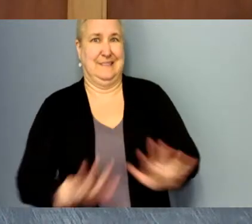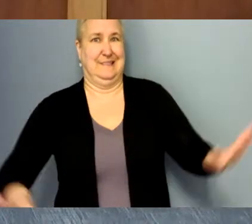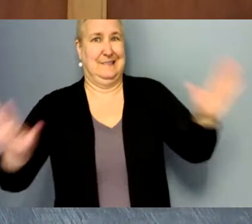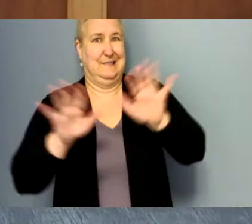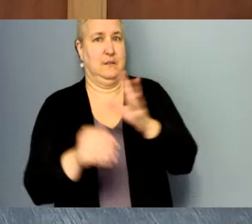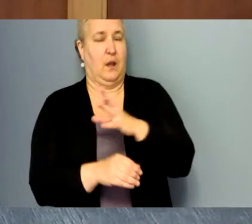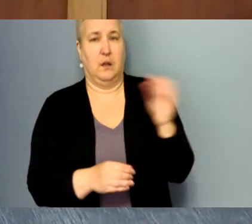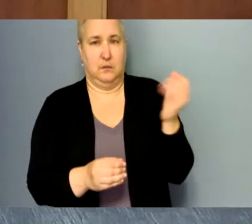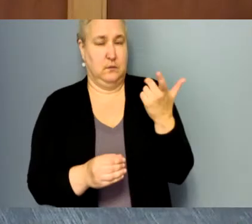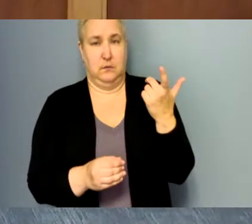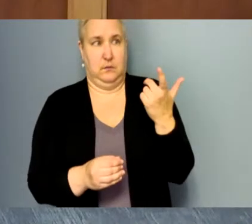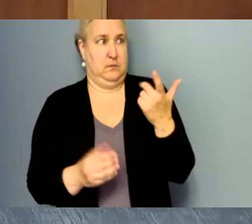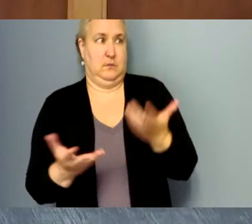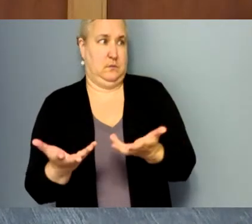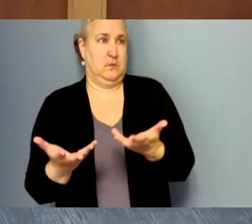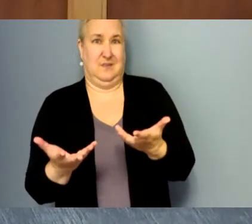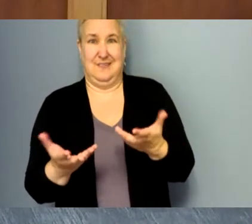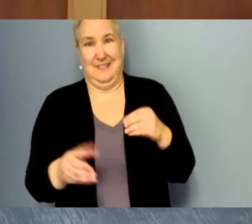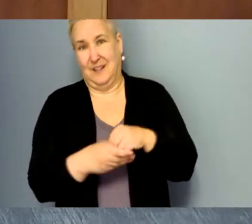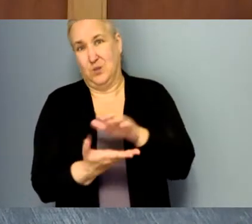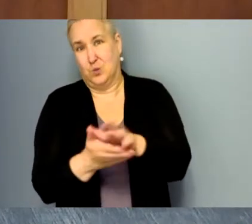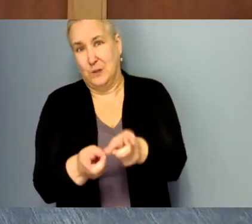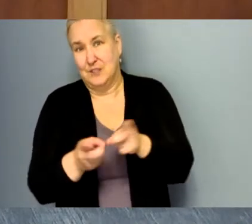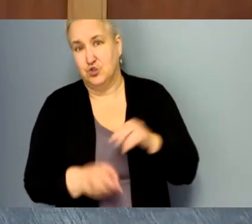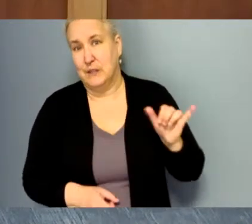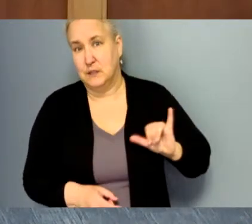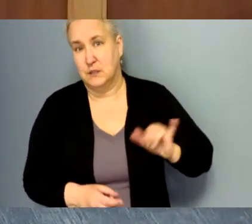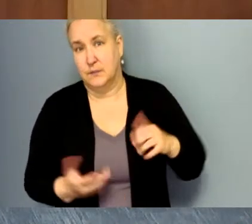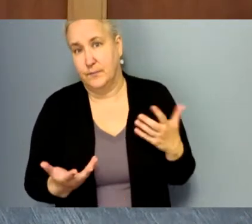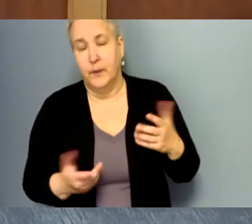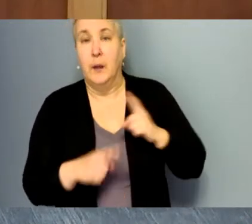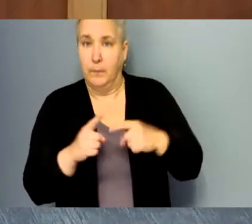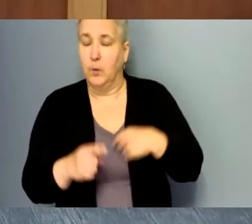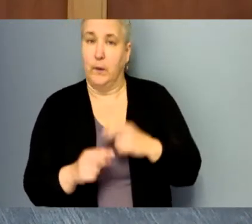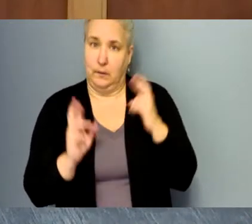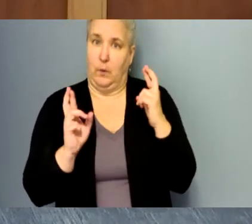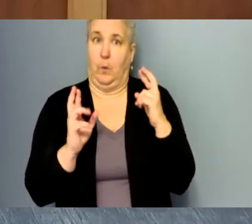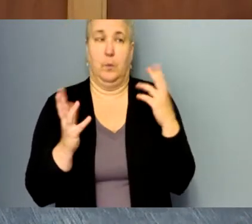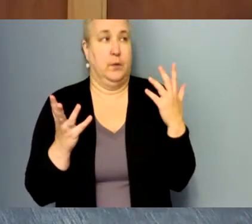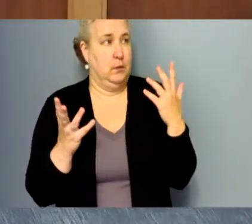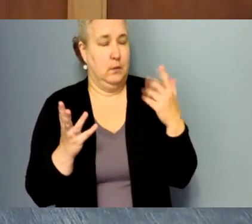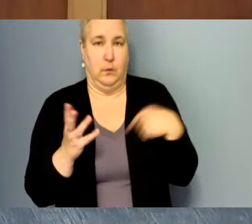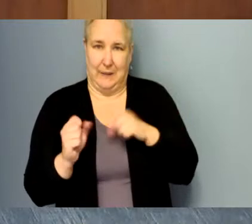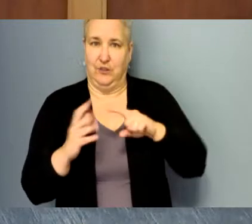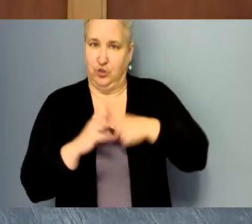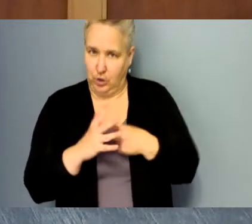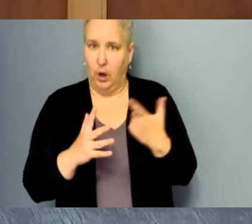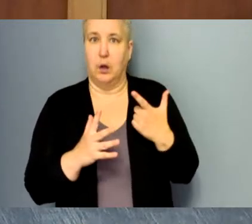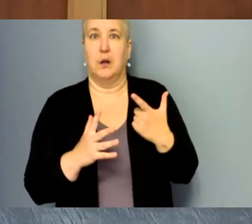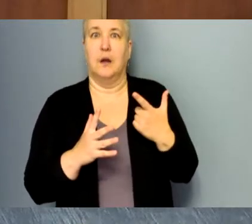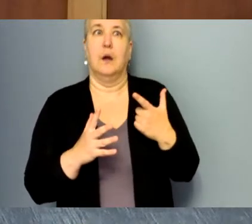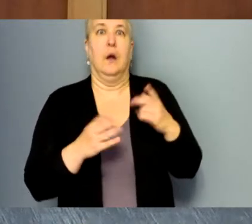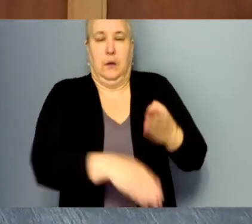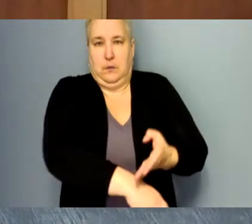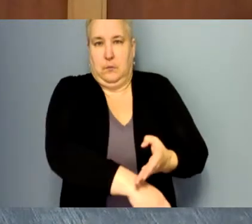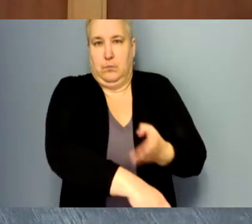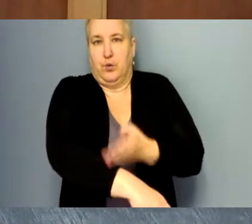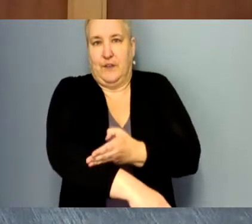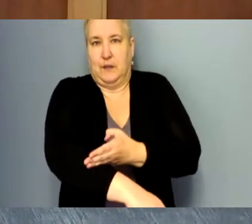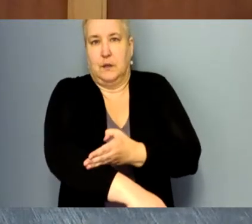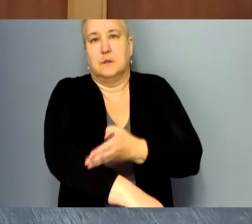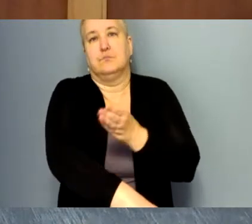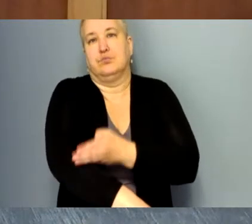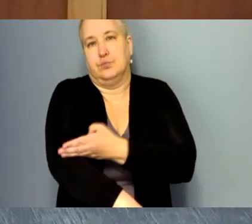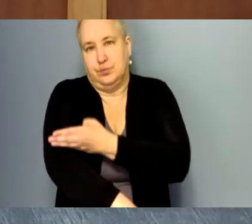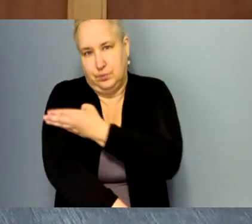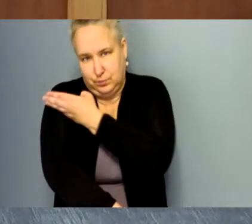And to an extent in the school district, but we're hoping that we can start moving things in a better way or keep moving things in a better way.